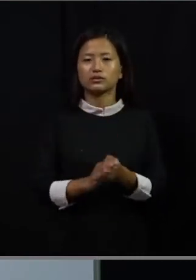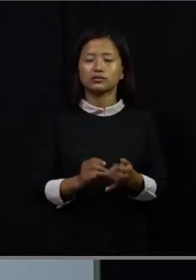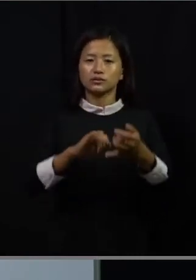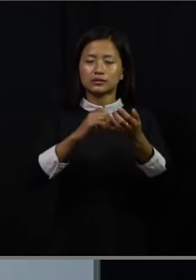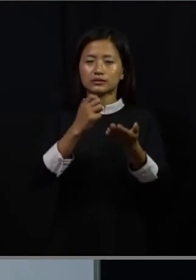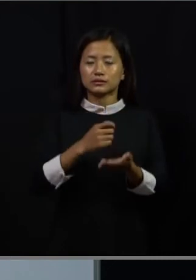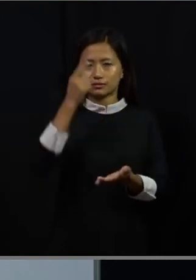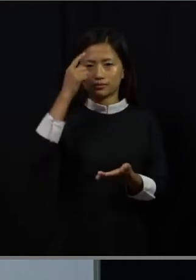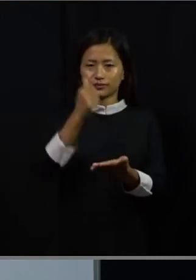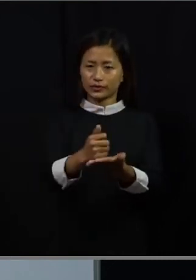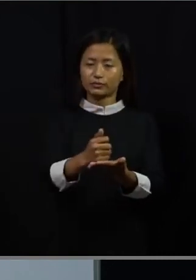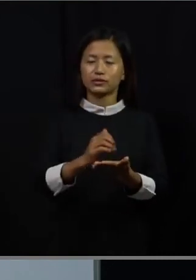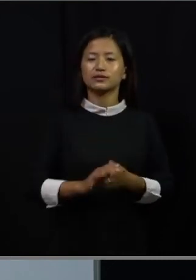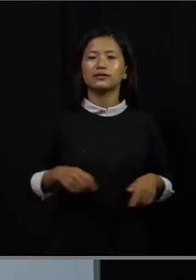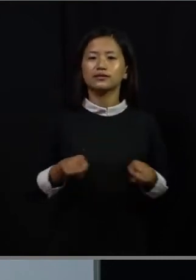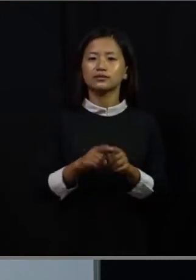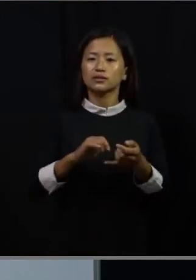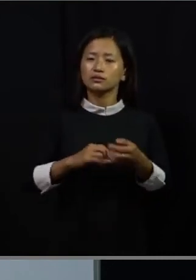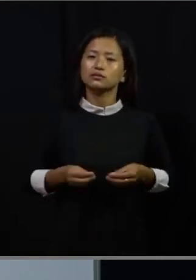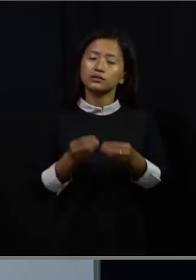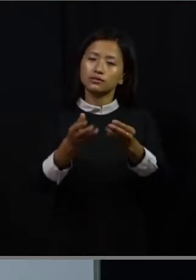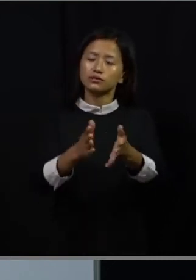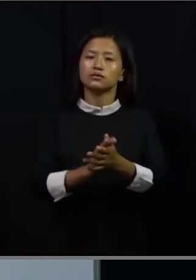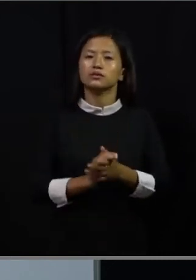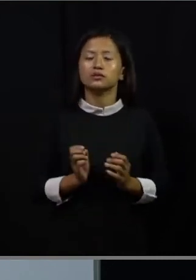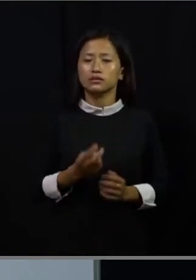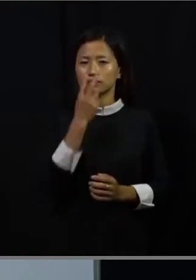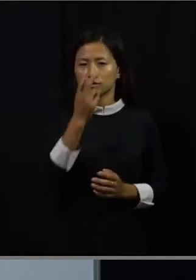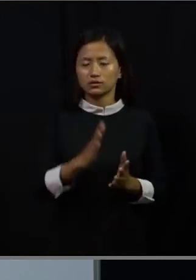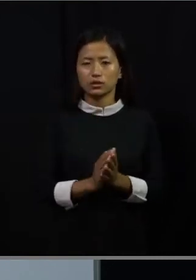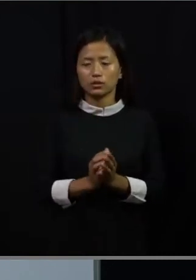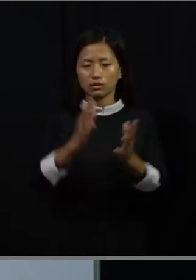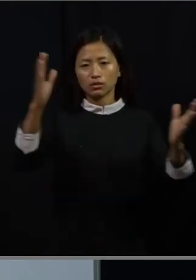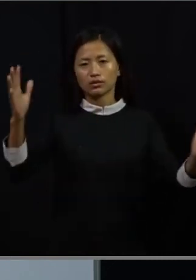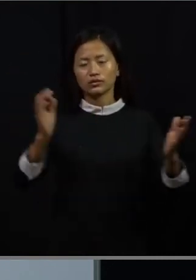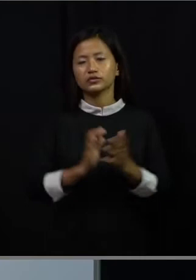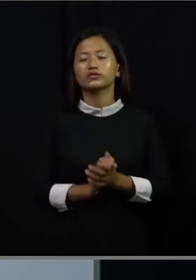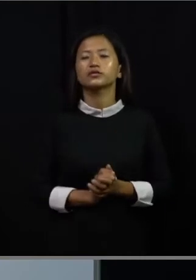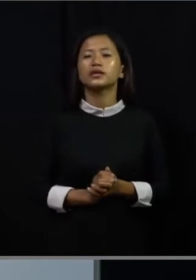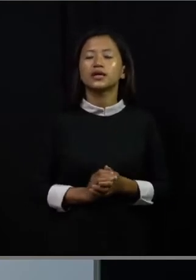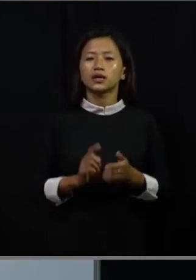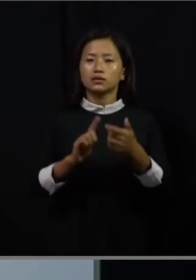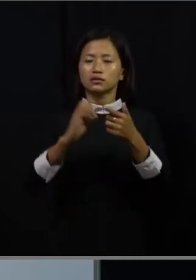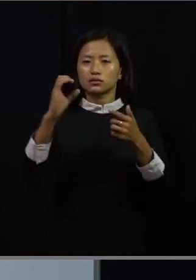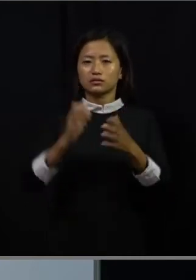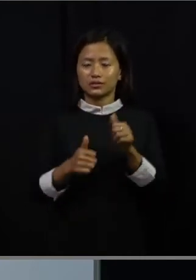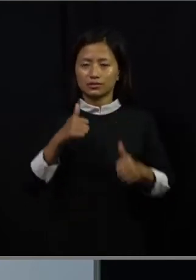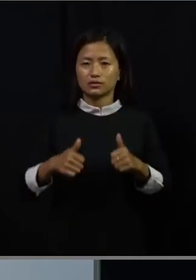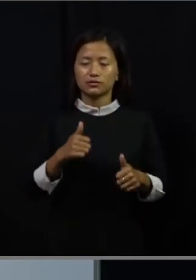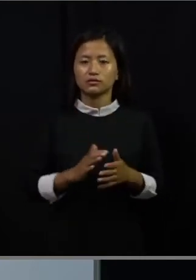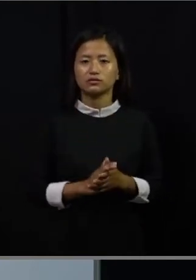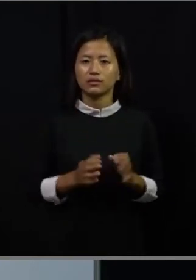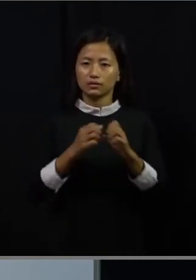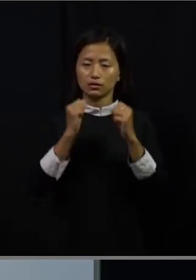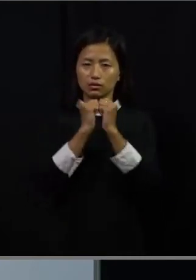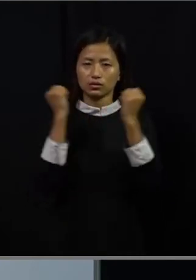we talk about other goods and commodities, okay, we have seen a lot of relationship of economic activities, even the